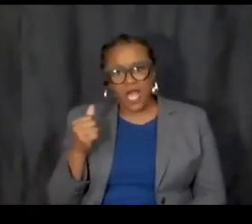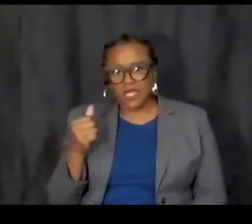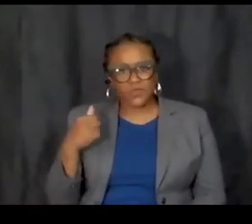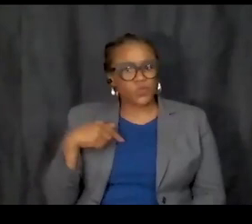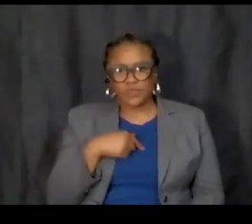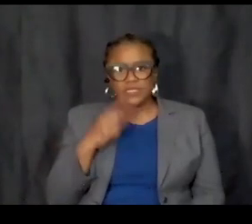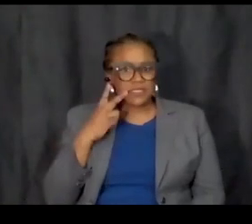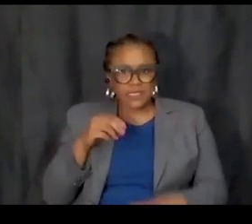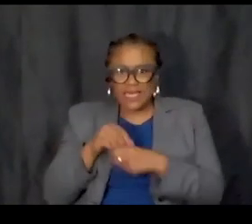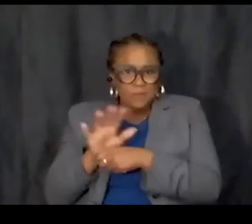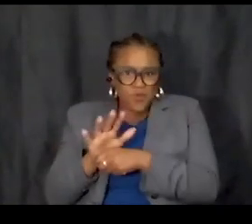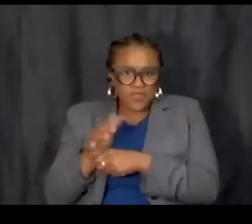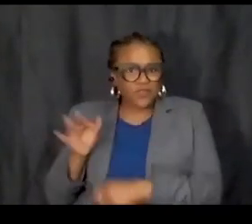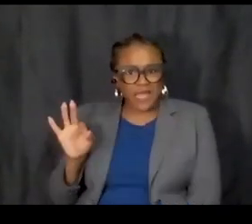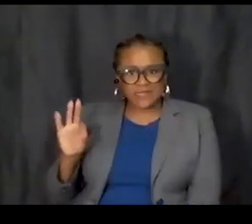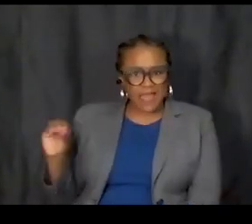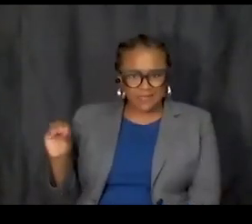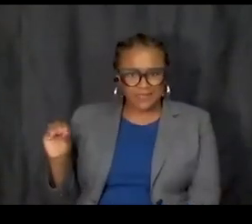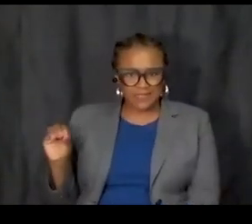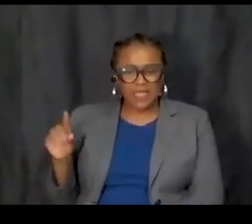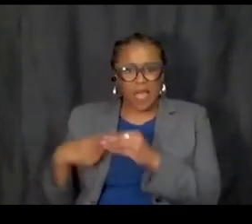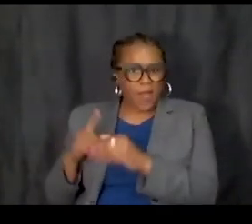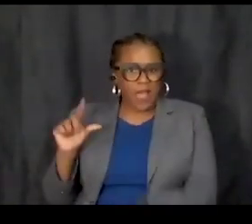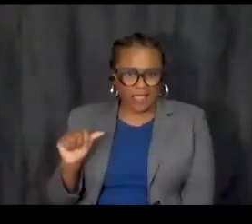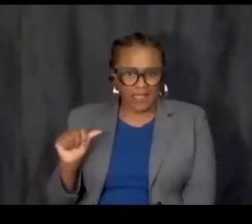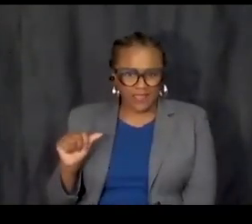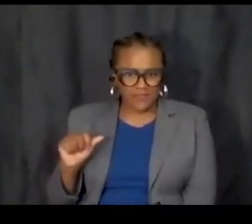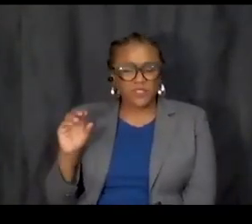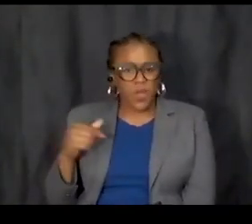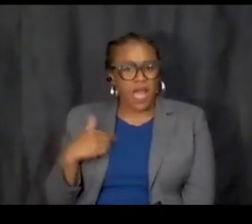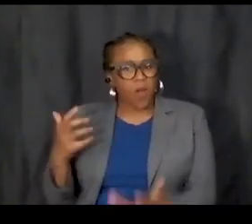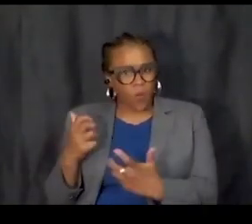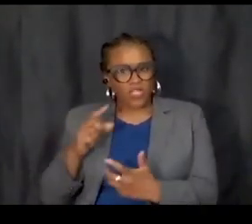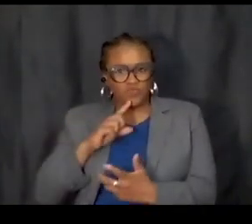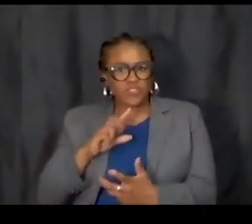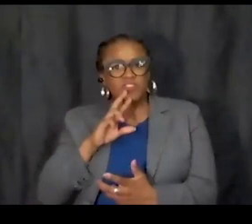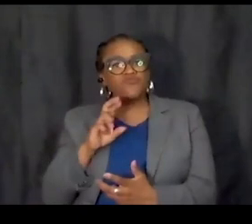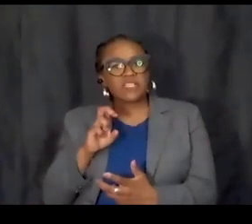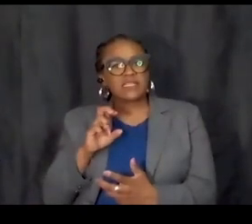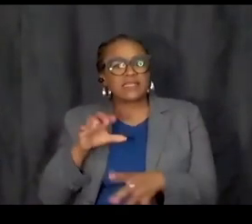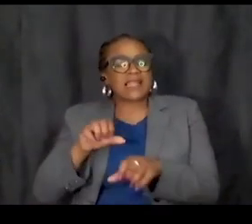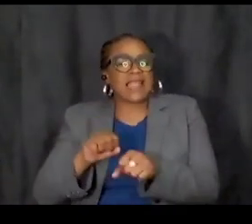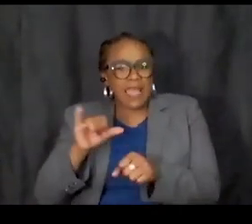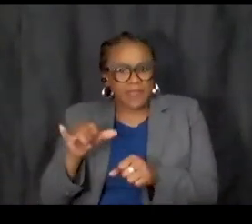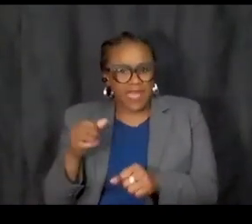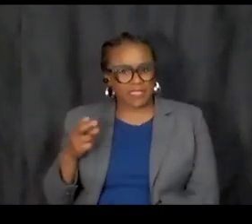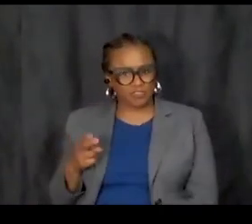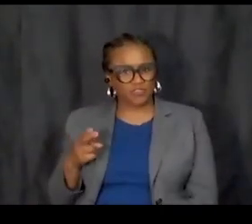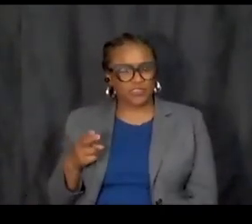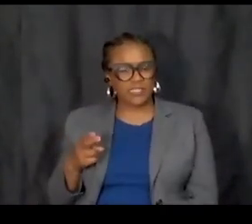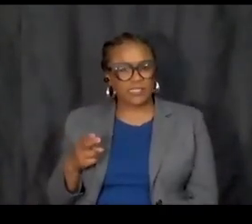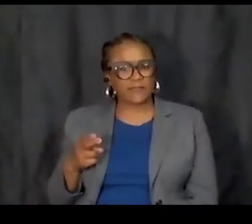about LA. And so I wanted to sort of reclaim that history that I knew, which he clearly knows and which you know,